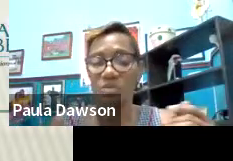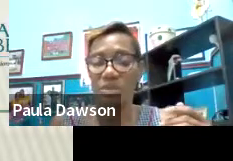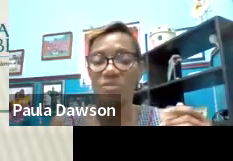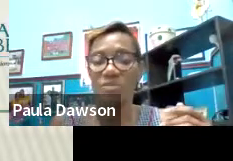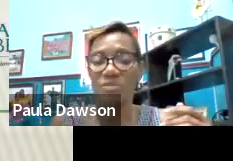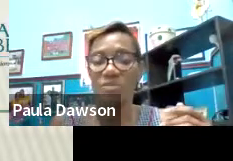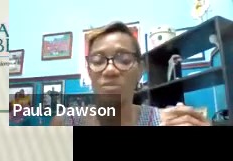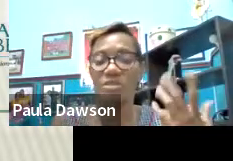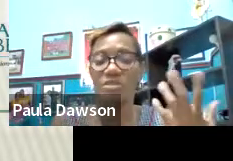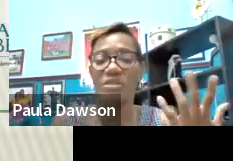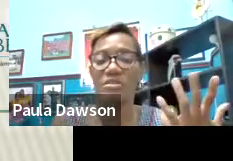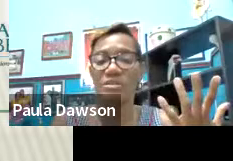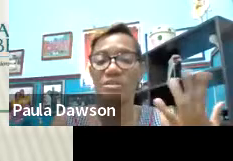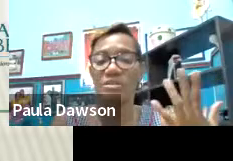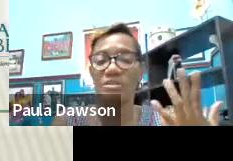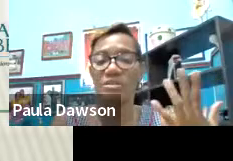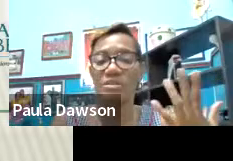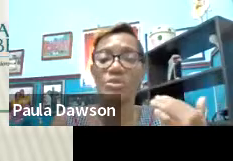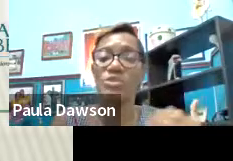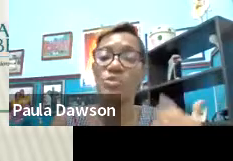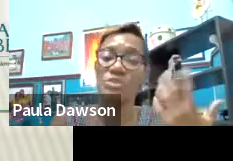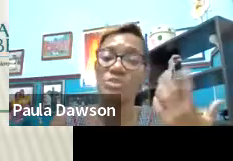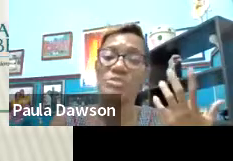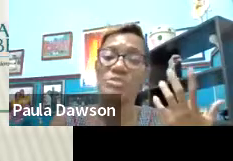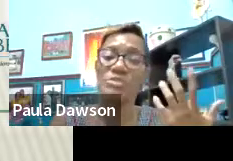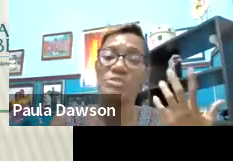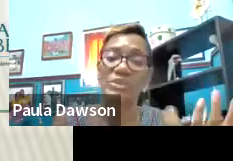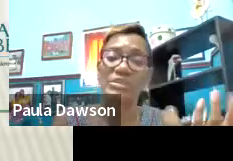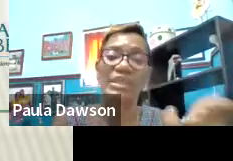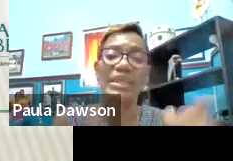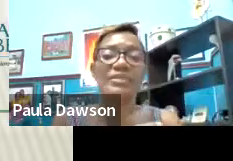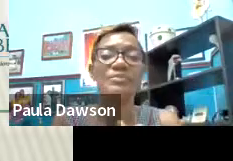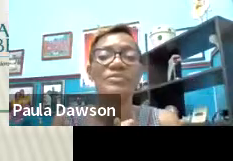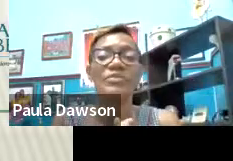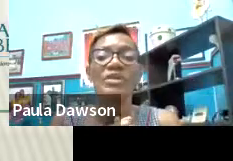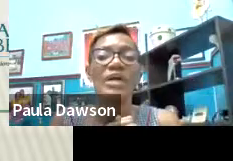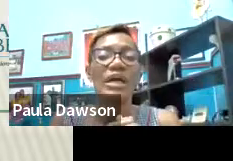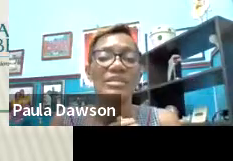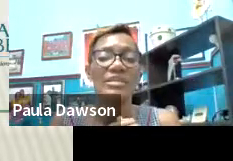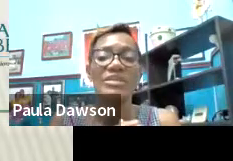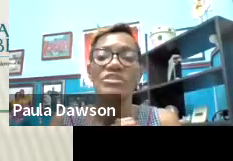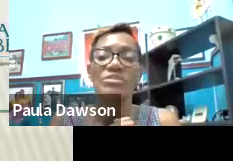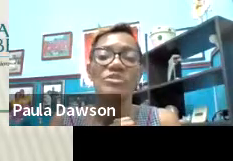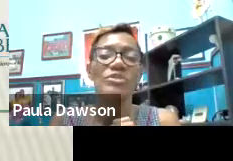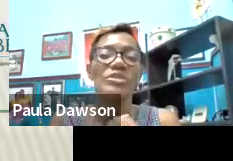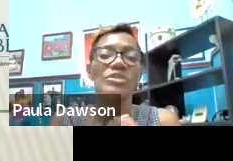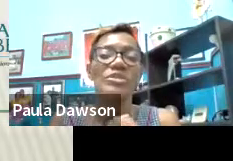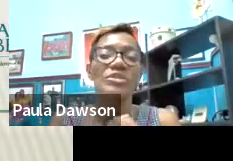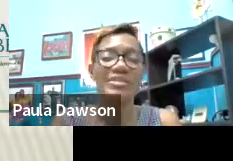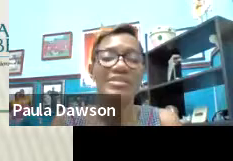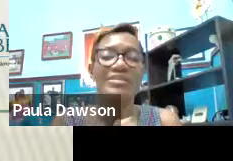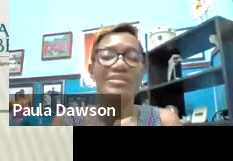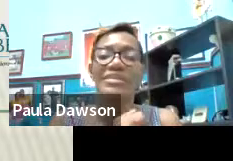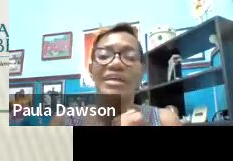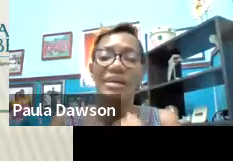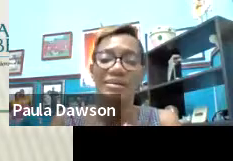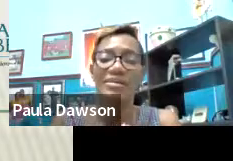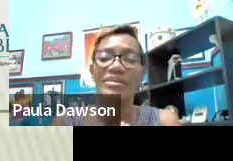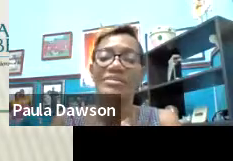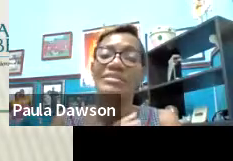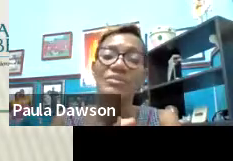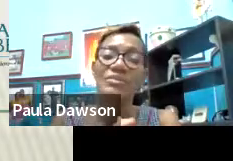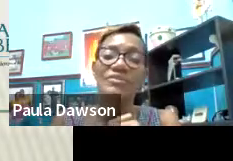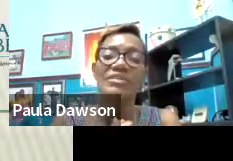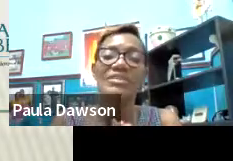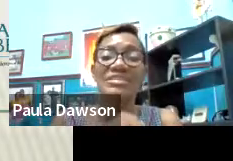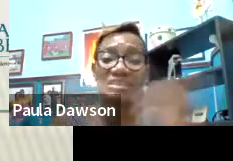is as well 3 to 6 months, which means we have to do it again. As I mentioned to you before, phenol is an